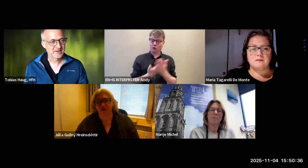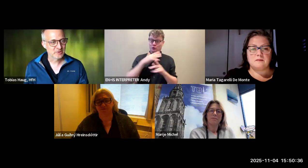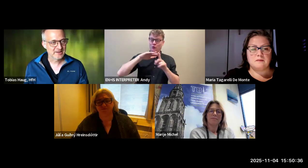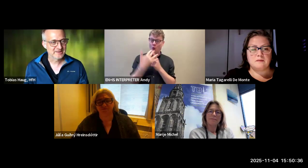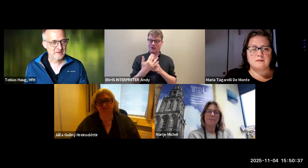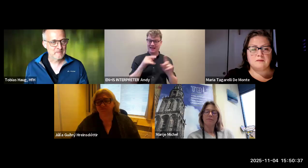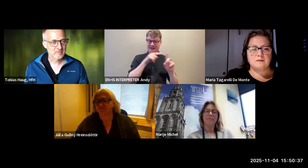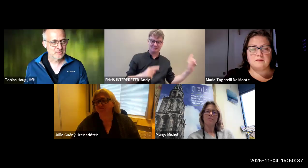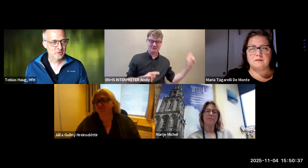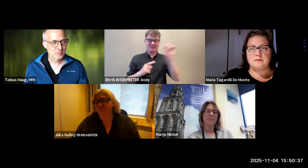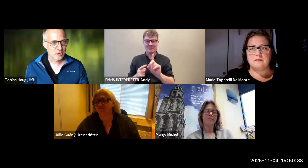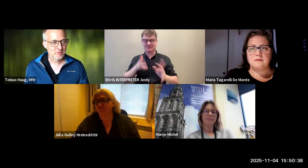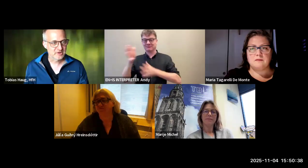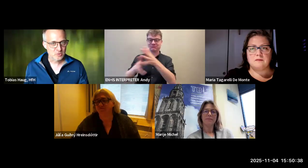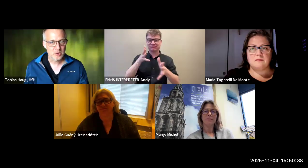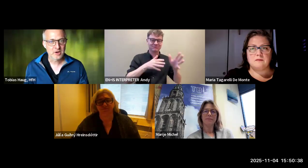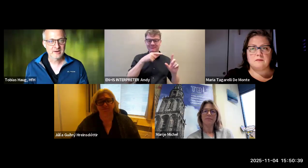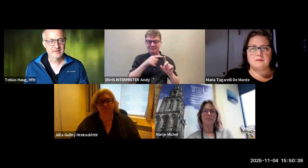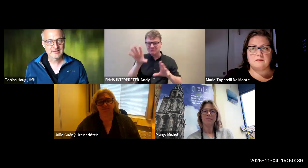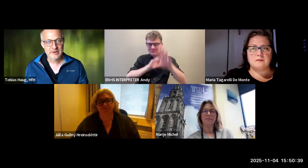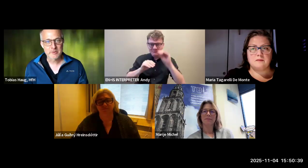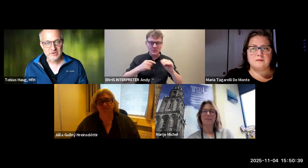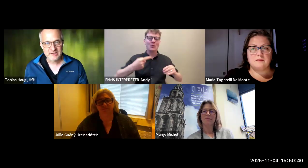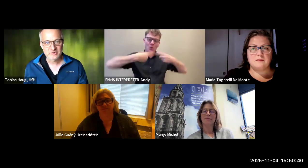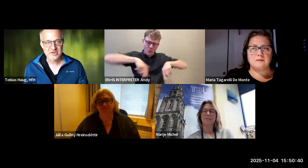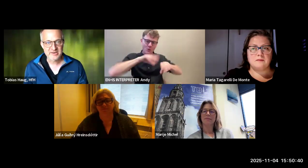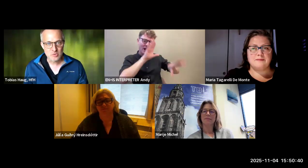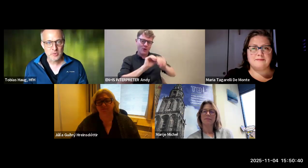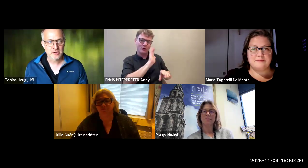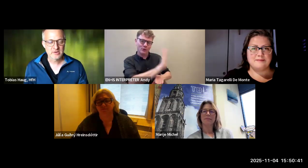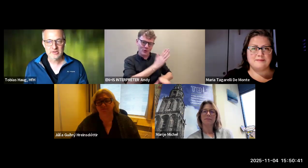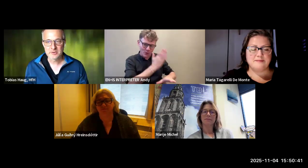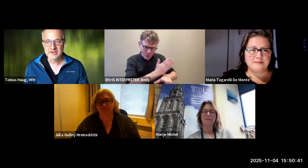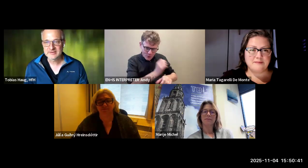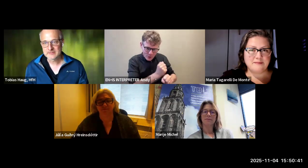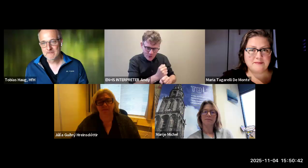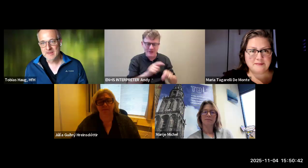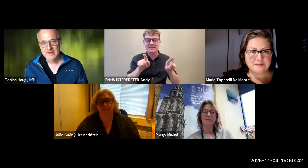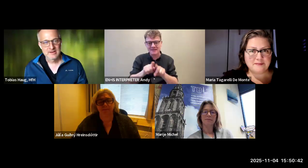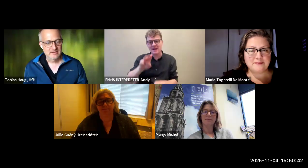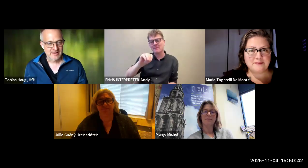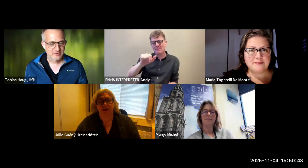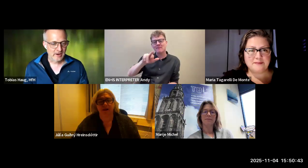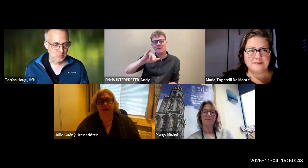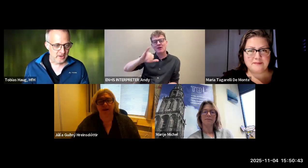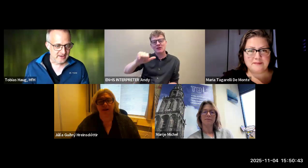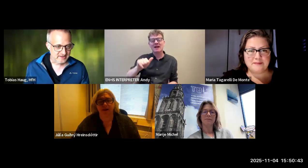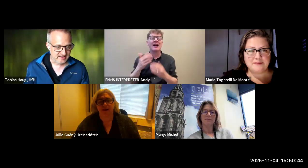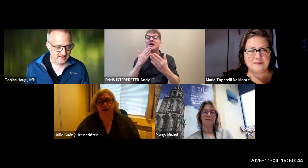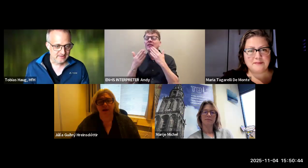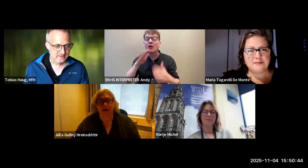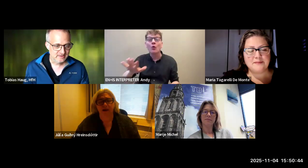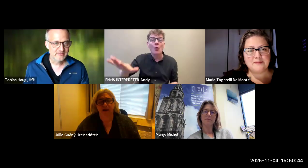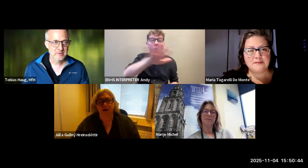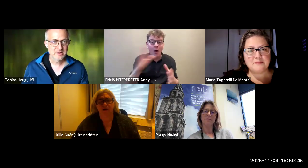really interesting and great to learn more about your work. Thanks a lot, Maria, to share your work and your experience. Thanks for